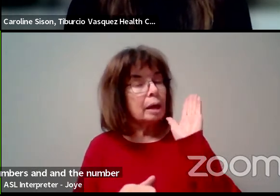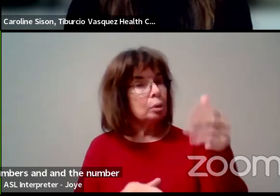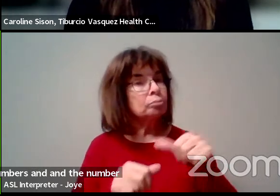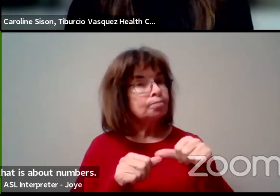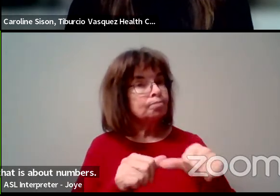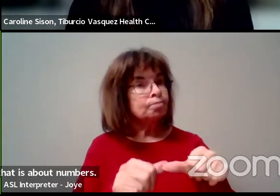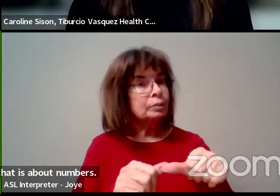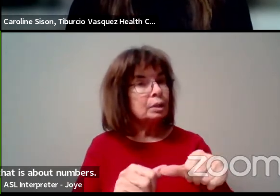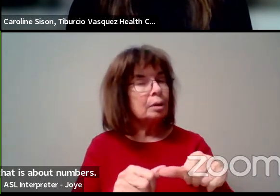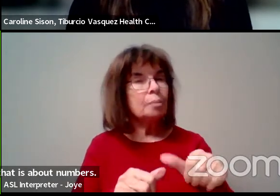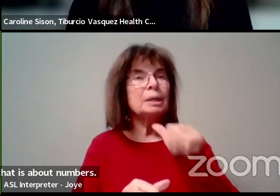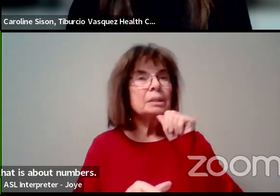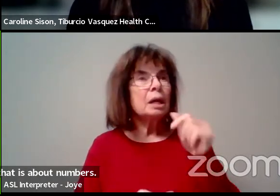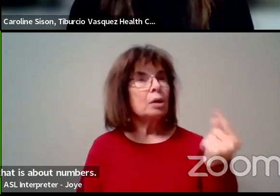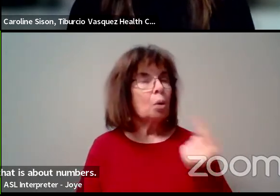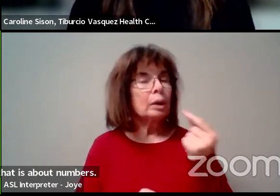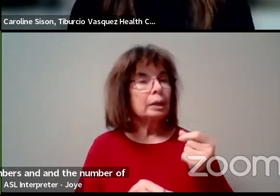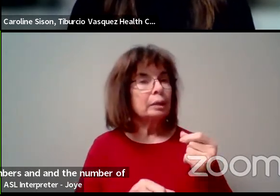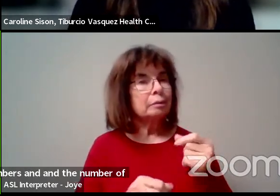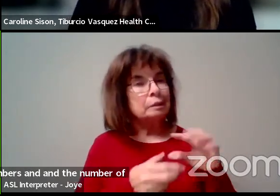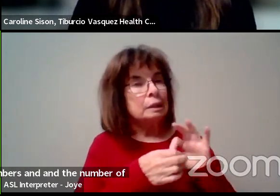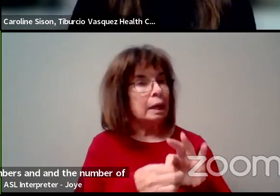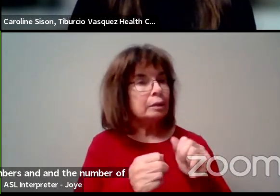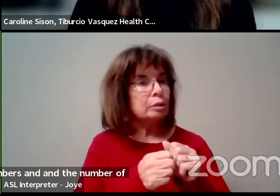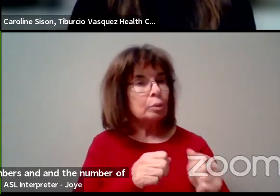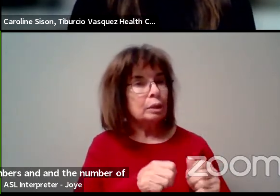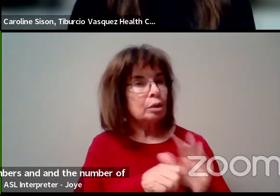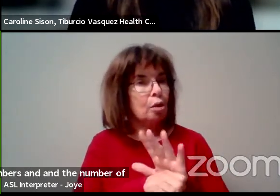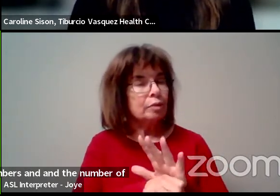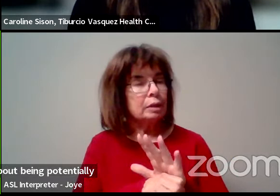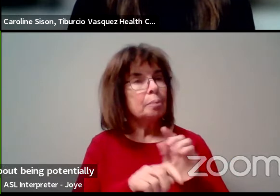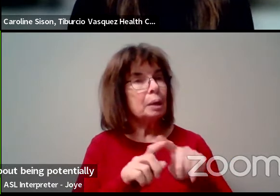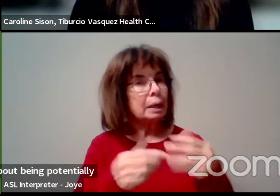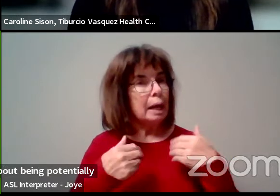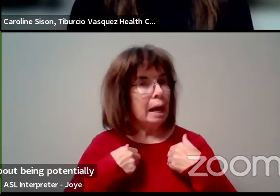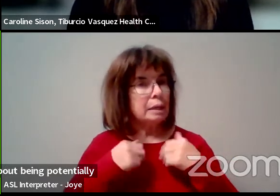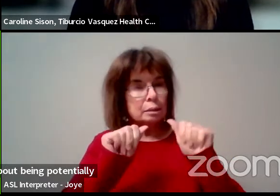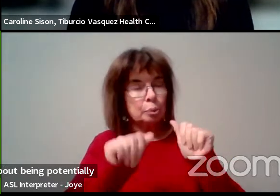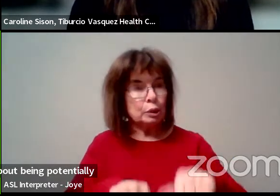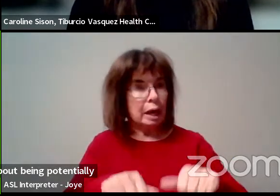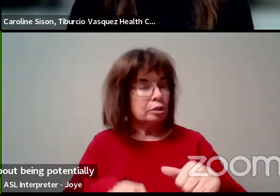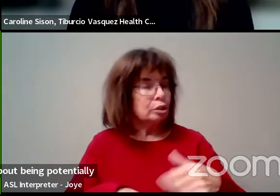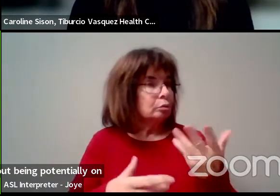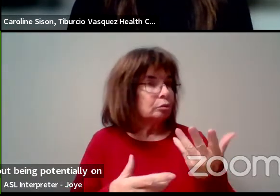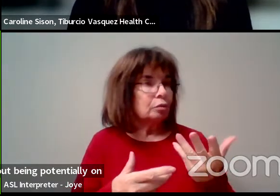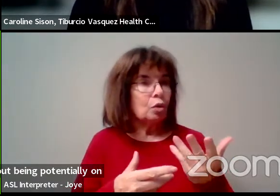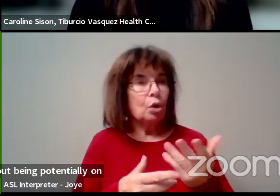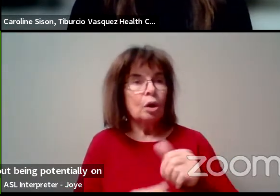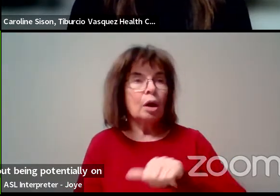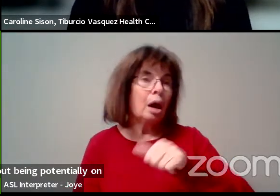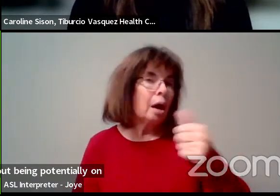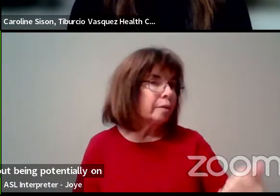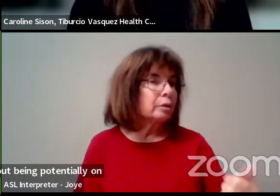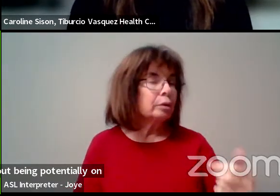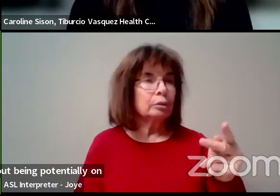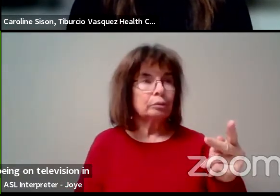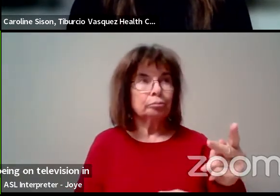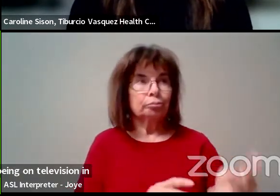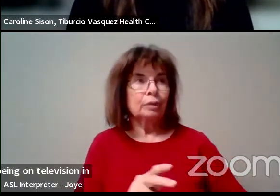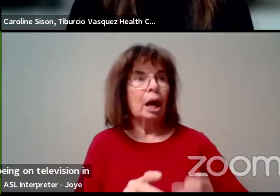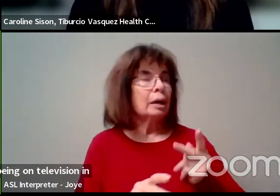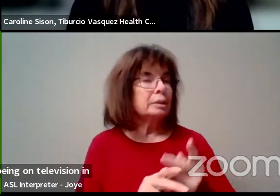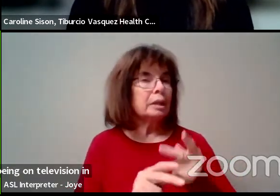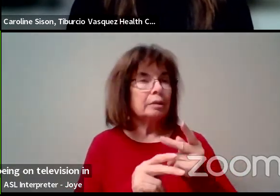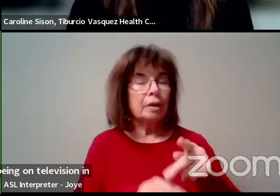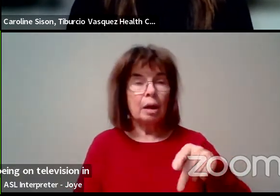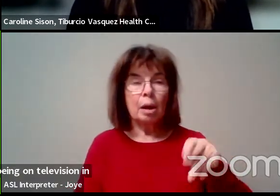is not just about COVID, and that has the potential to, open up avenues for other kinds of public